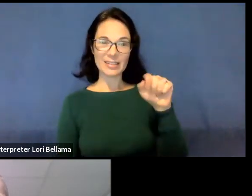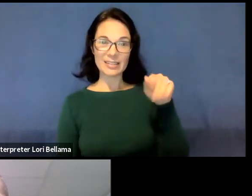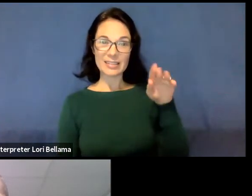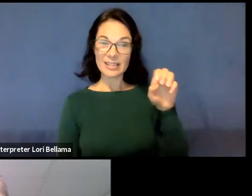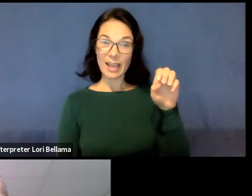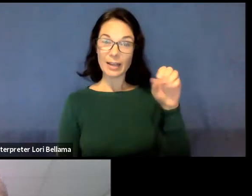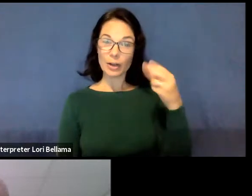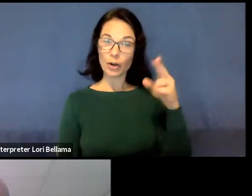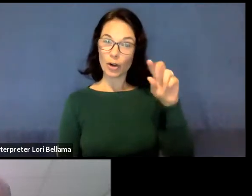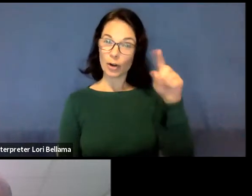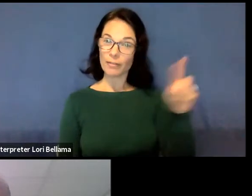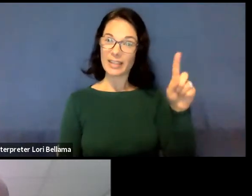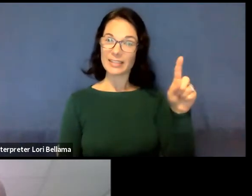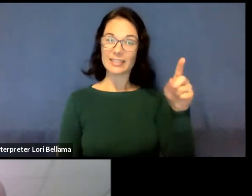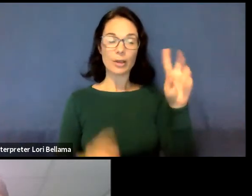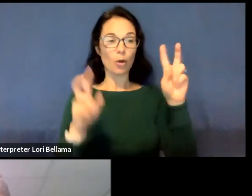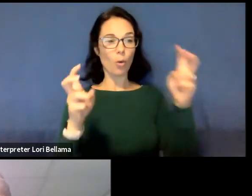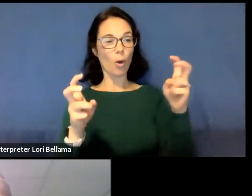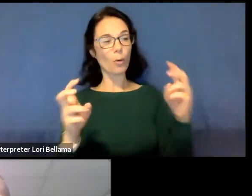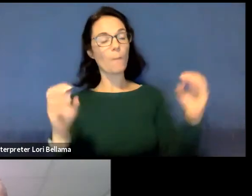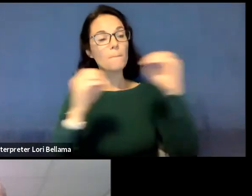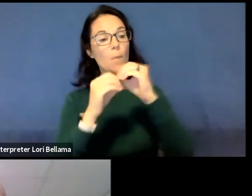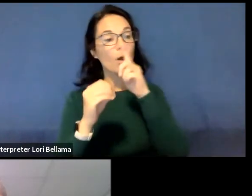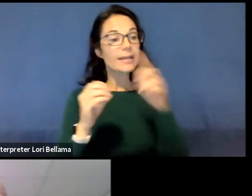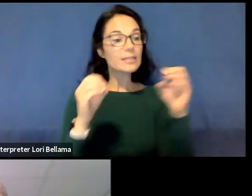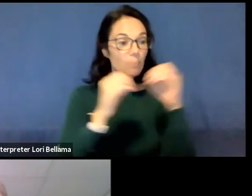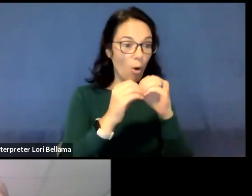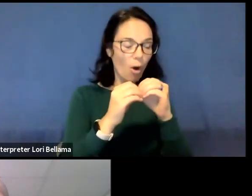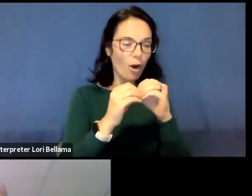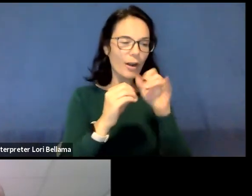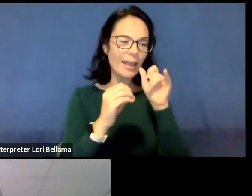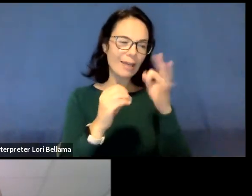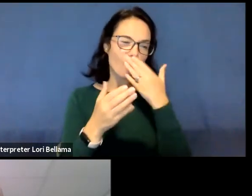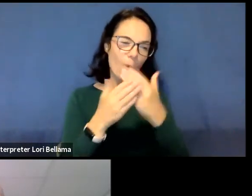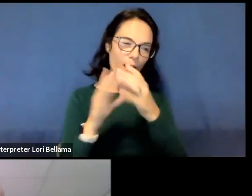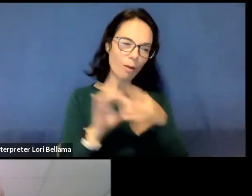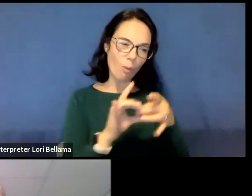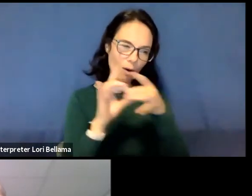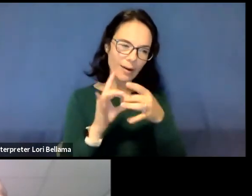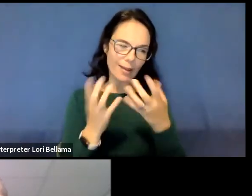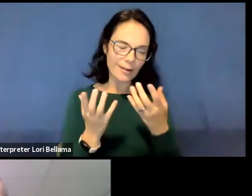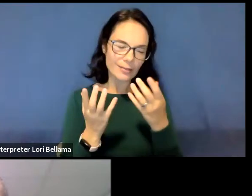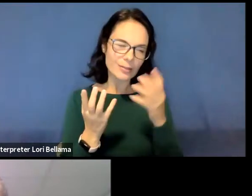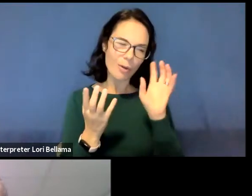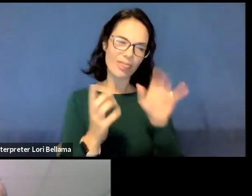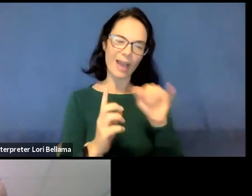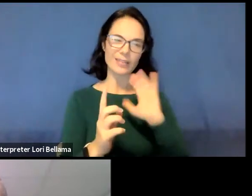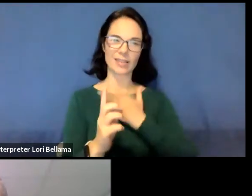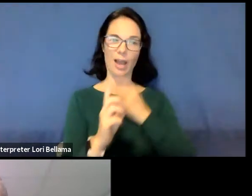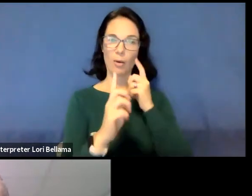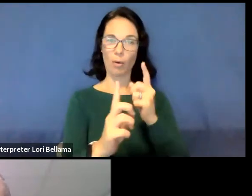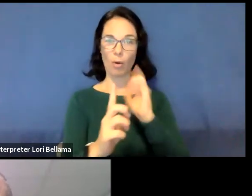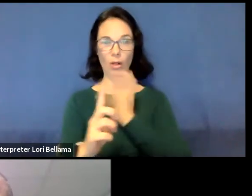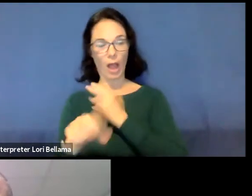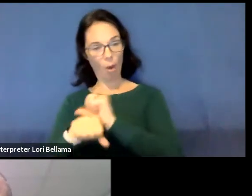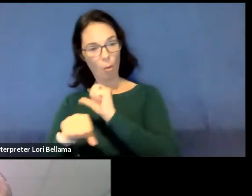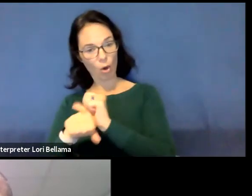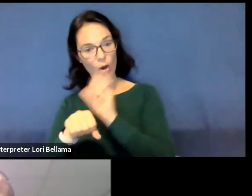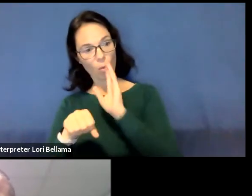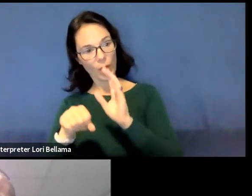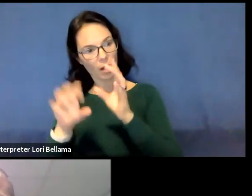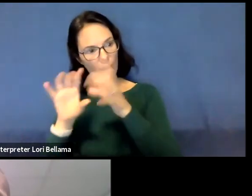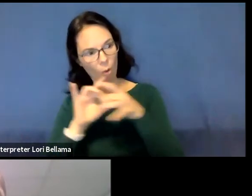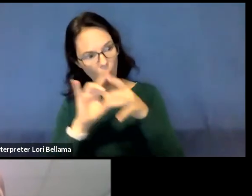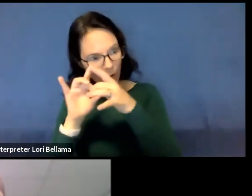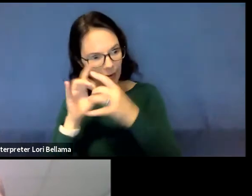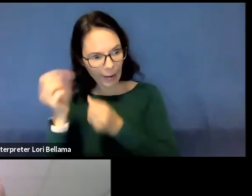more, as long as it's well coordinated more. So that's the goal, is to have the work of this committee coordinate and complement